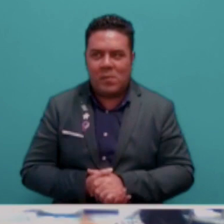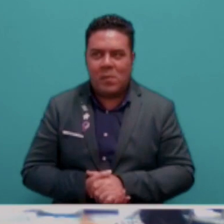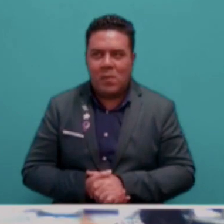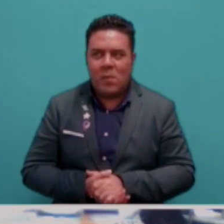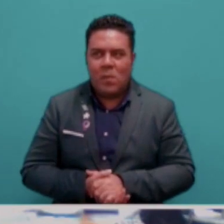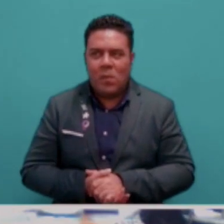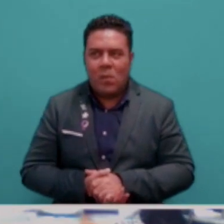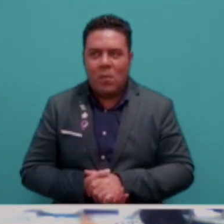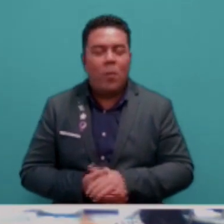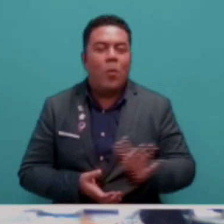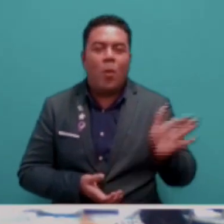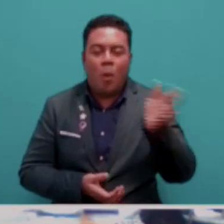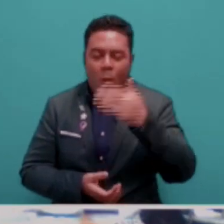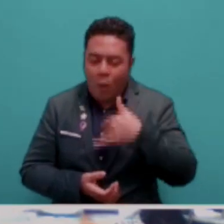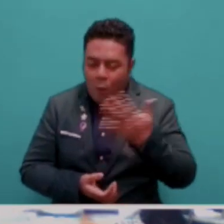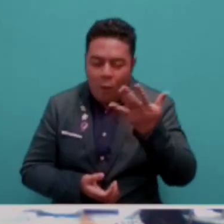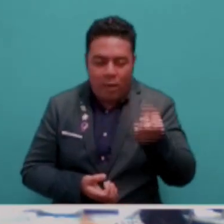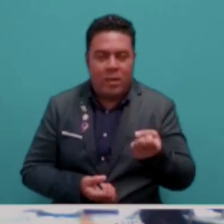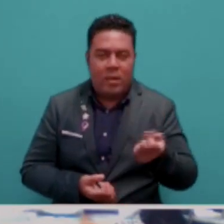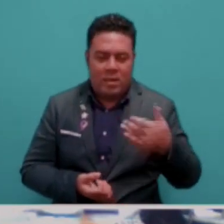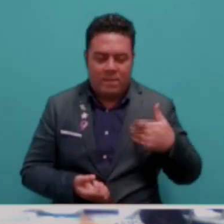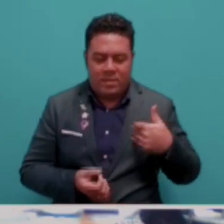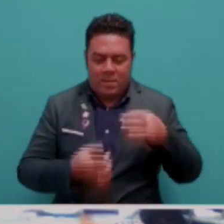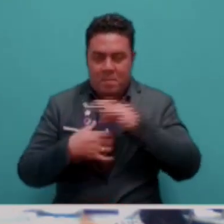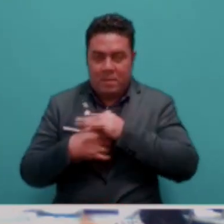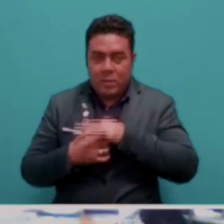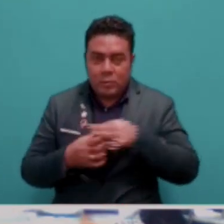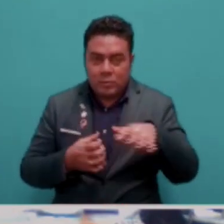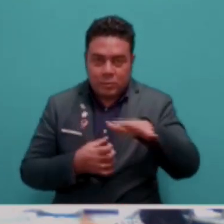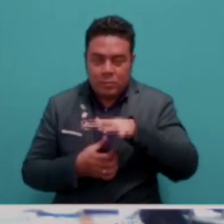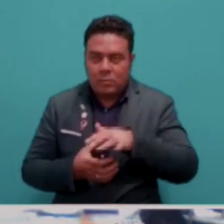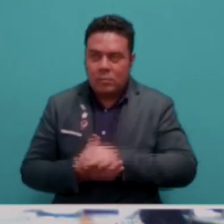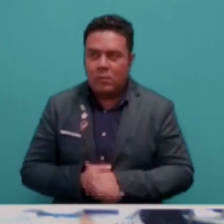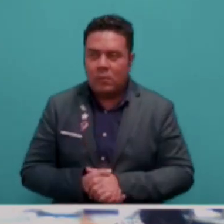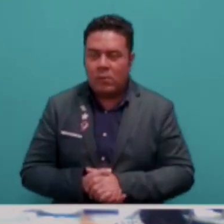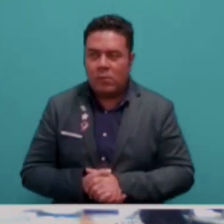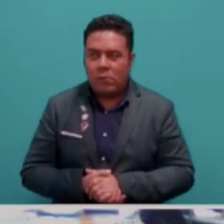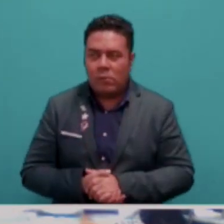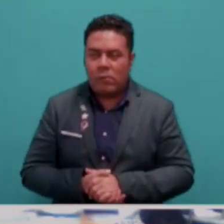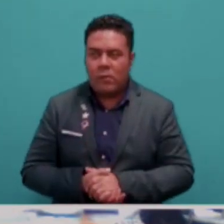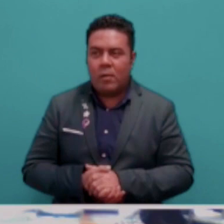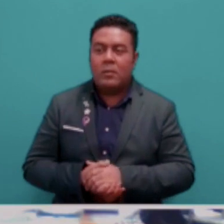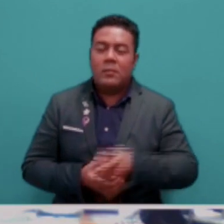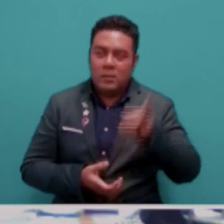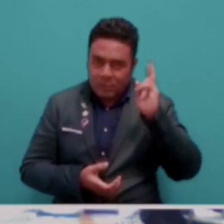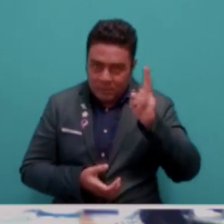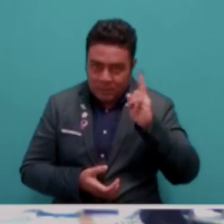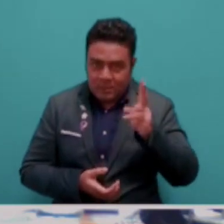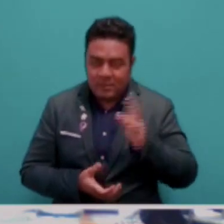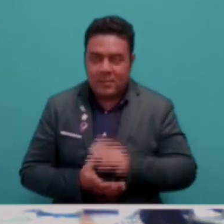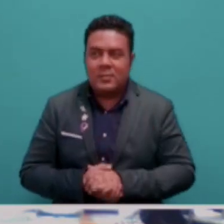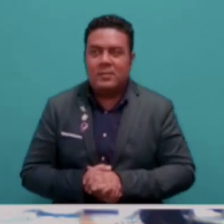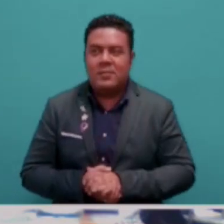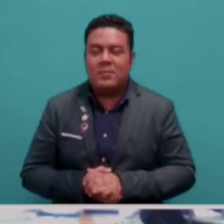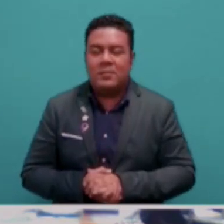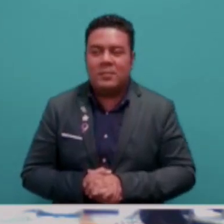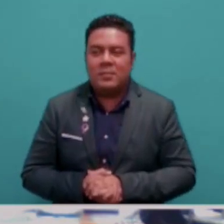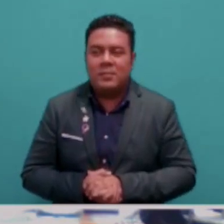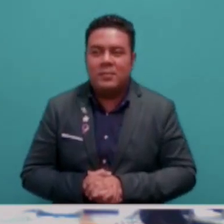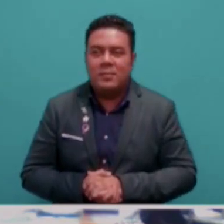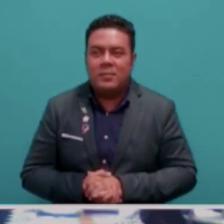in a benefit-oriented society. But again, Mr. Speaker, sir, previously, the